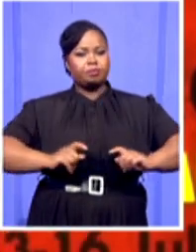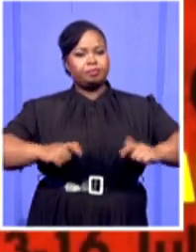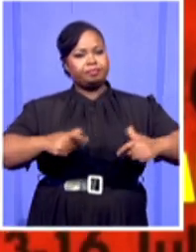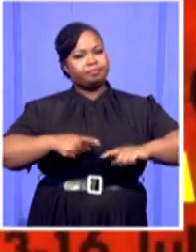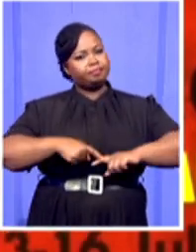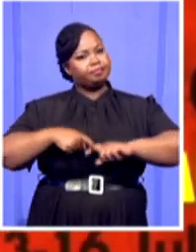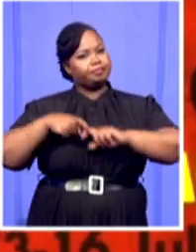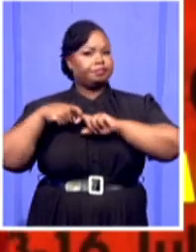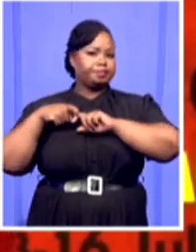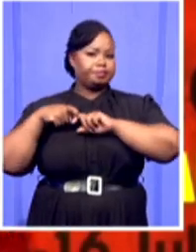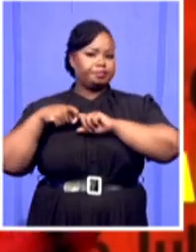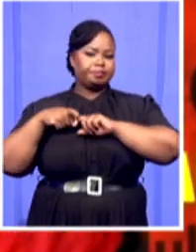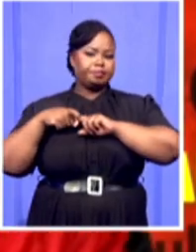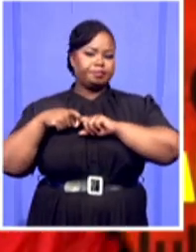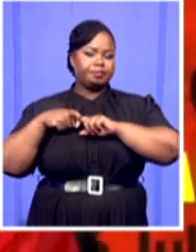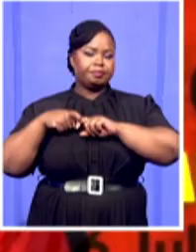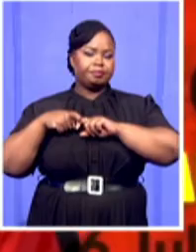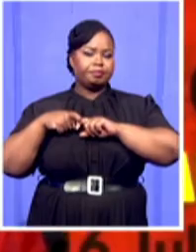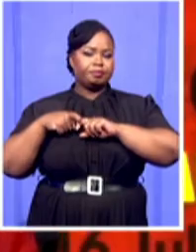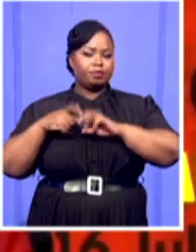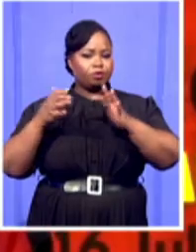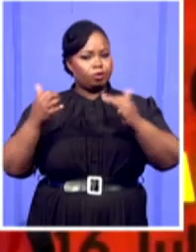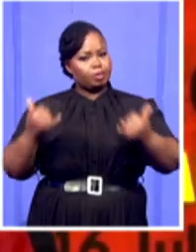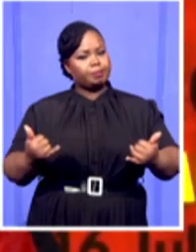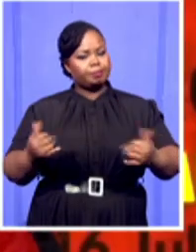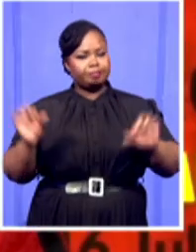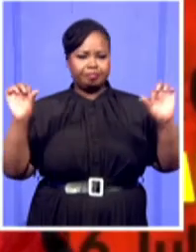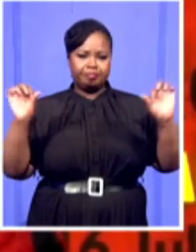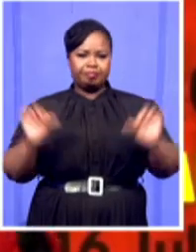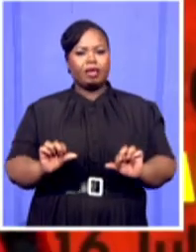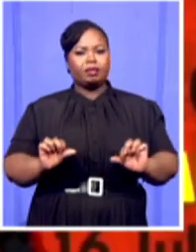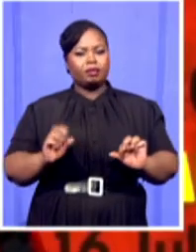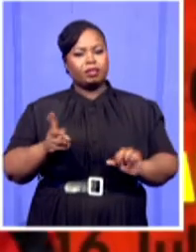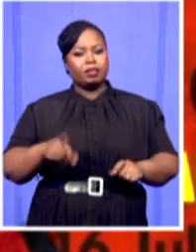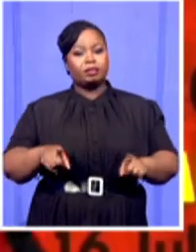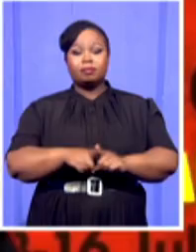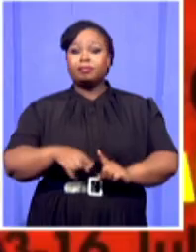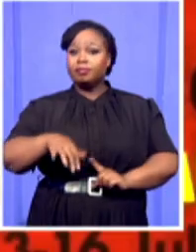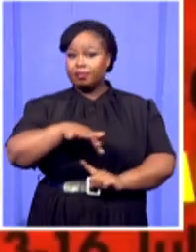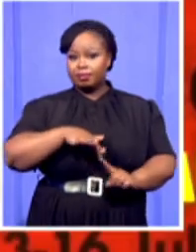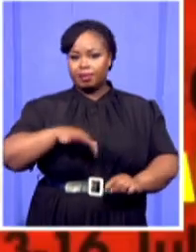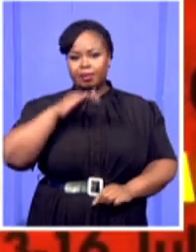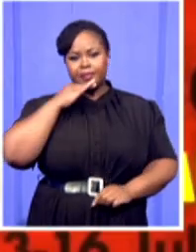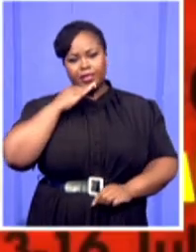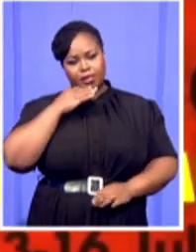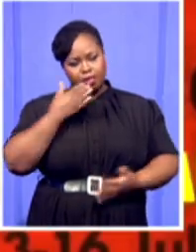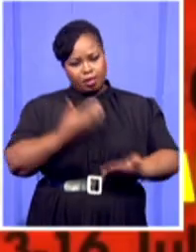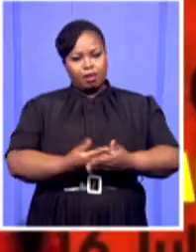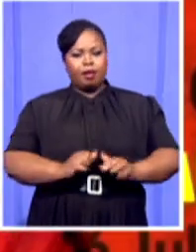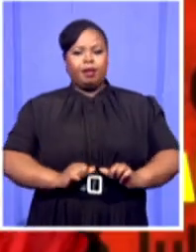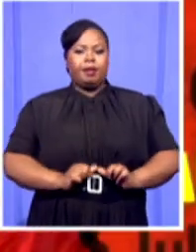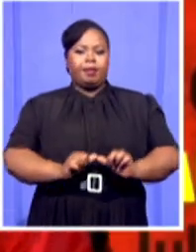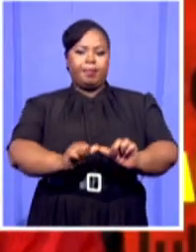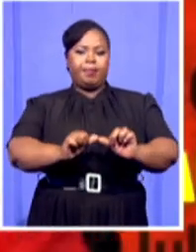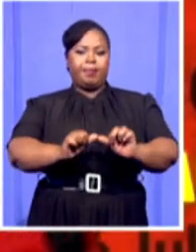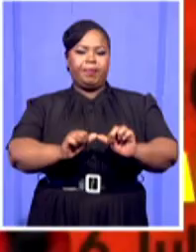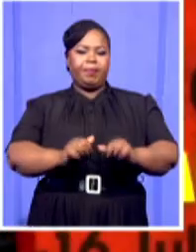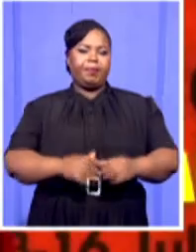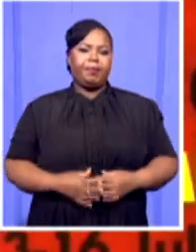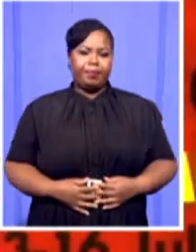pause. And today we're happy we're back at the same venue, which means it's easy to can now press a